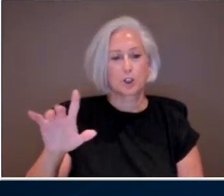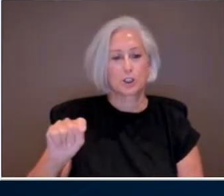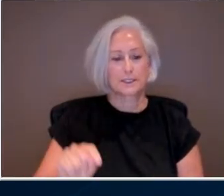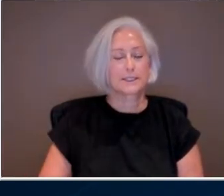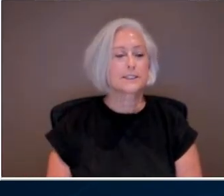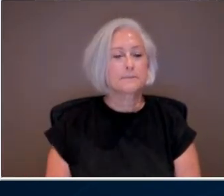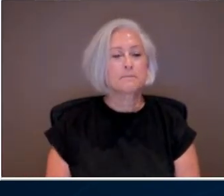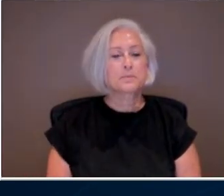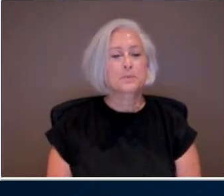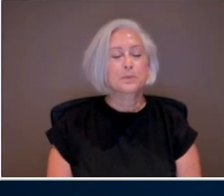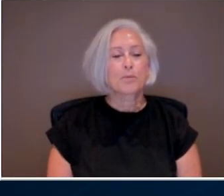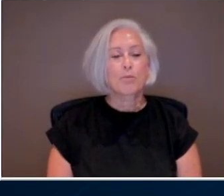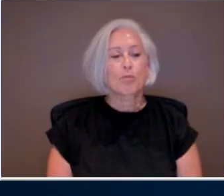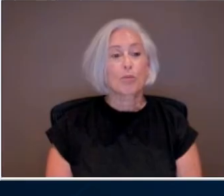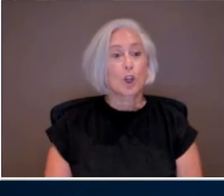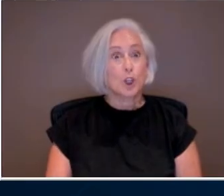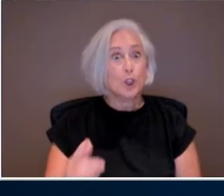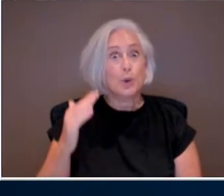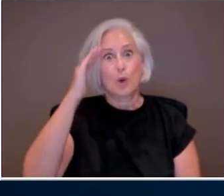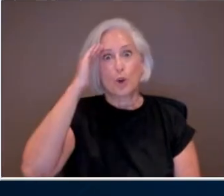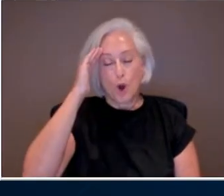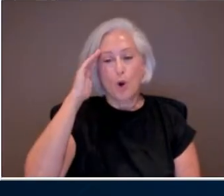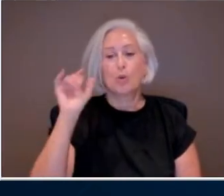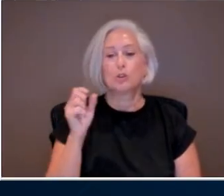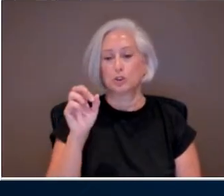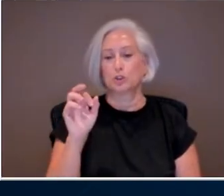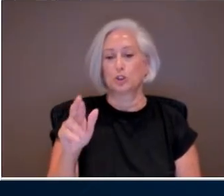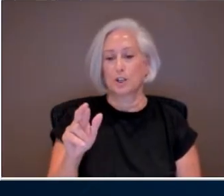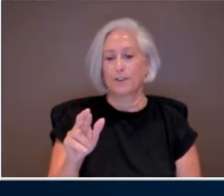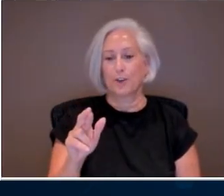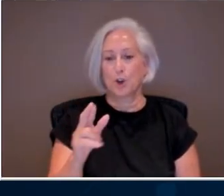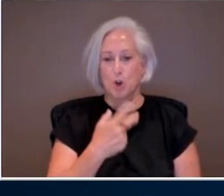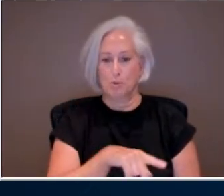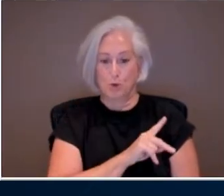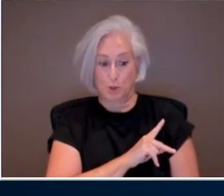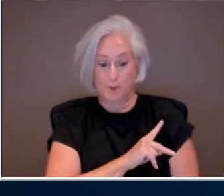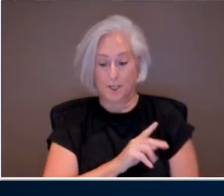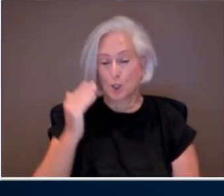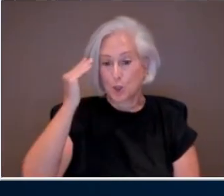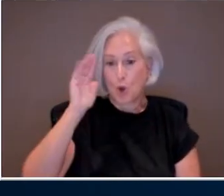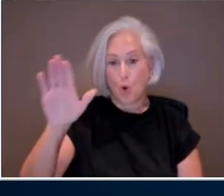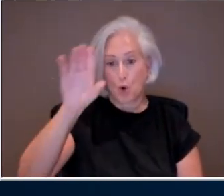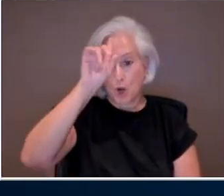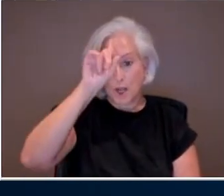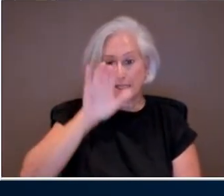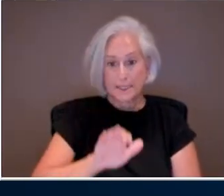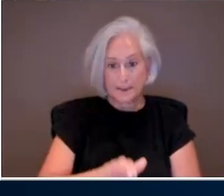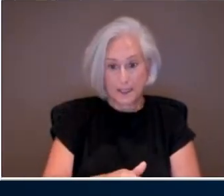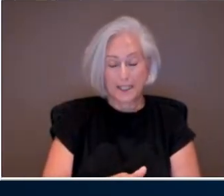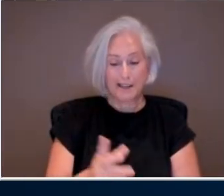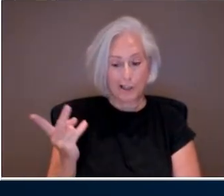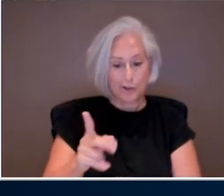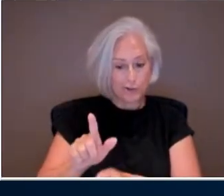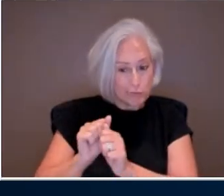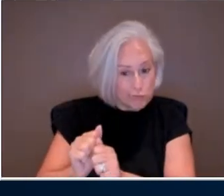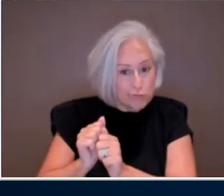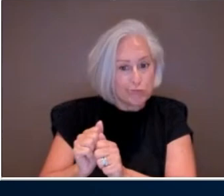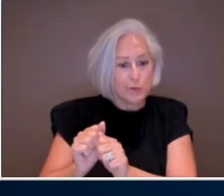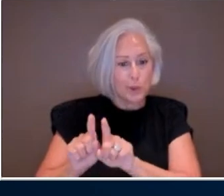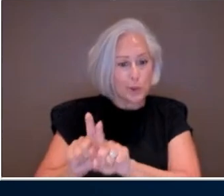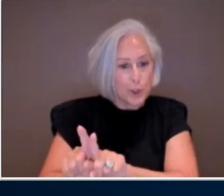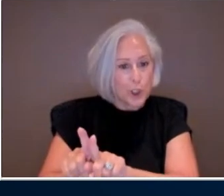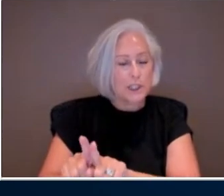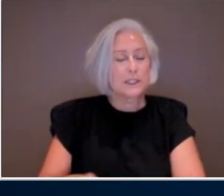just curious, because you know Jennifer personally, you know her husband, you work closely with him as well. When